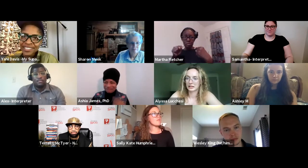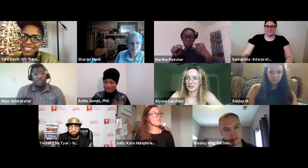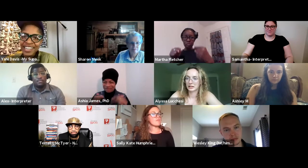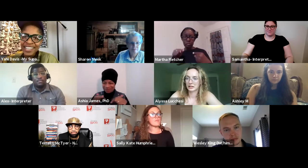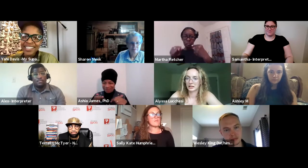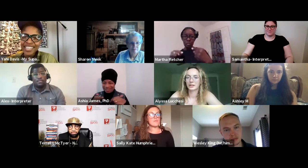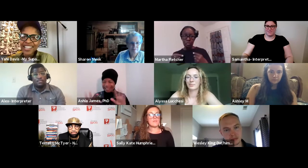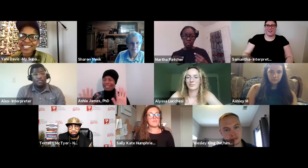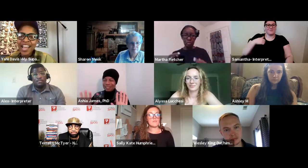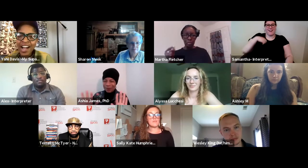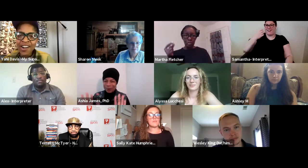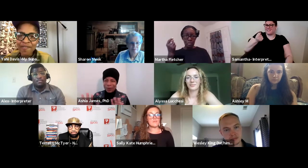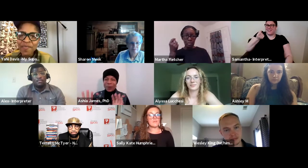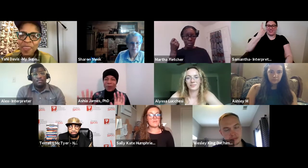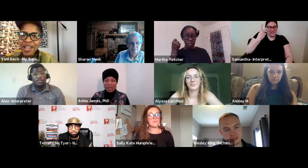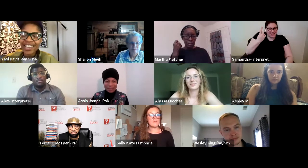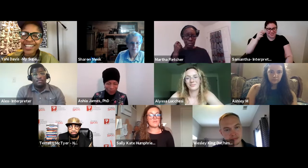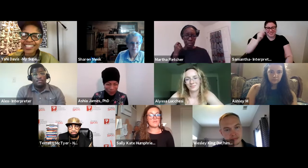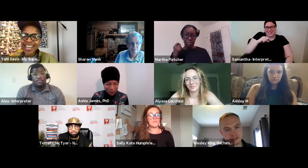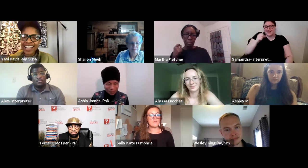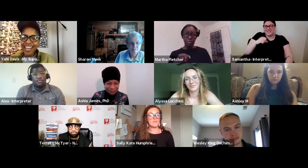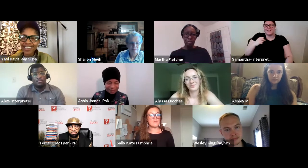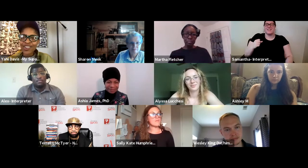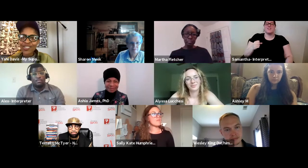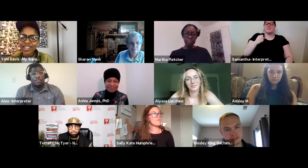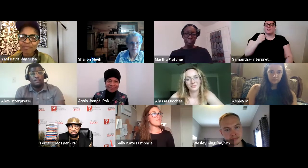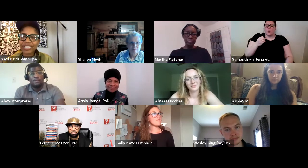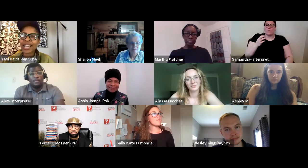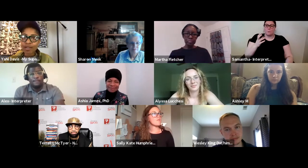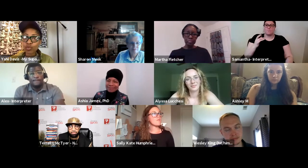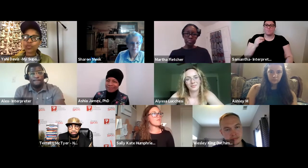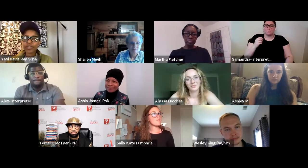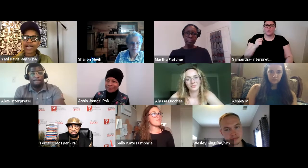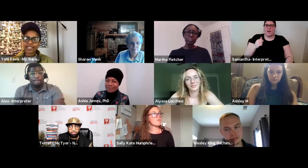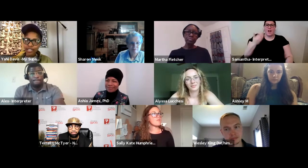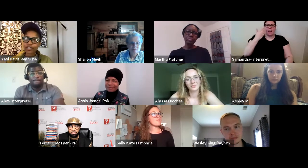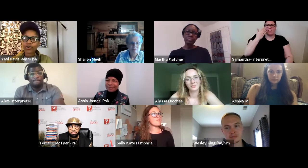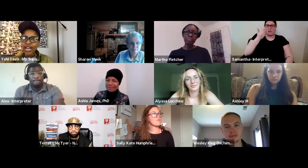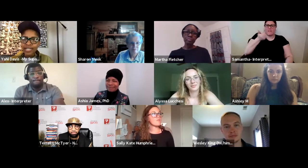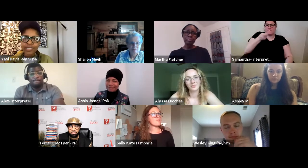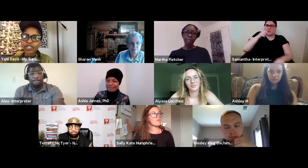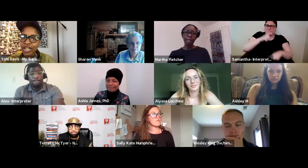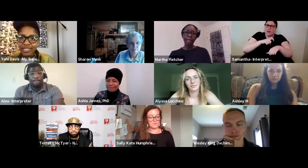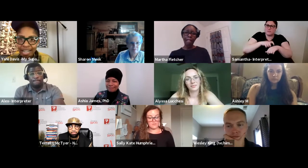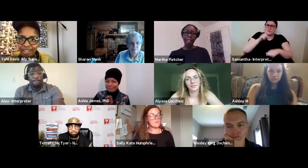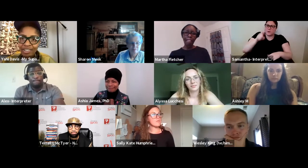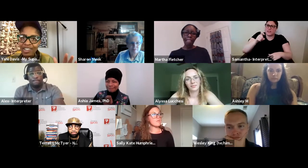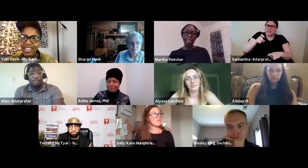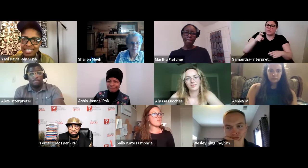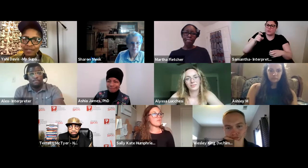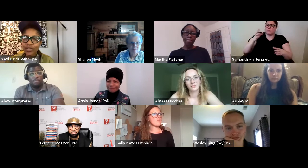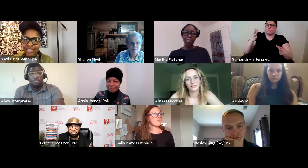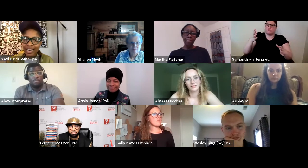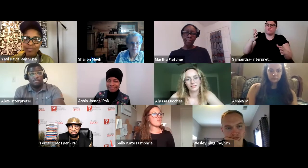I understand. Yes. And I know there have been times where we've had to, kind of shut down